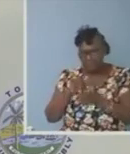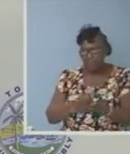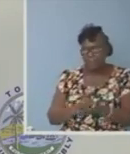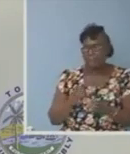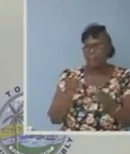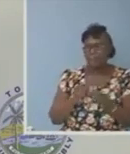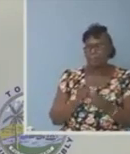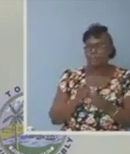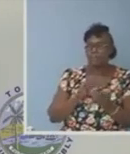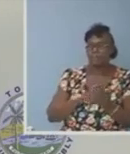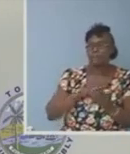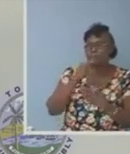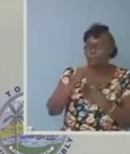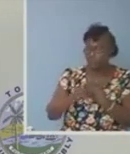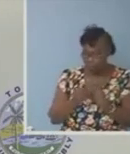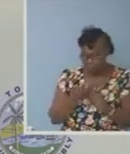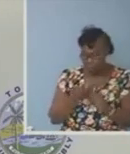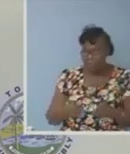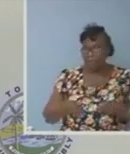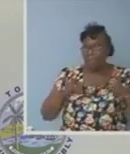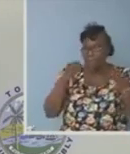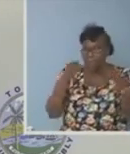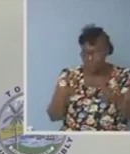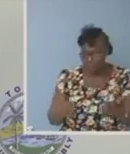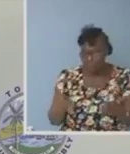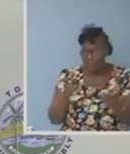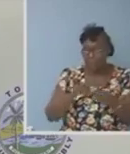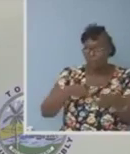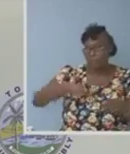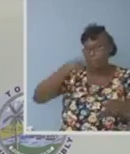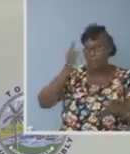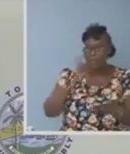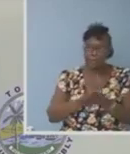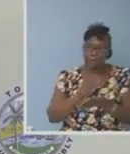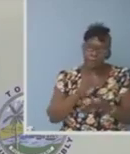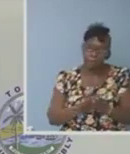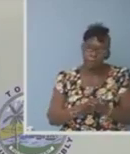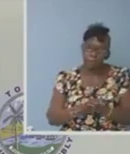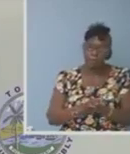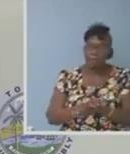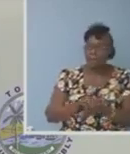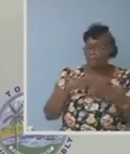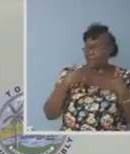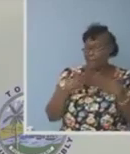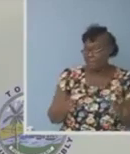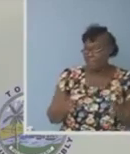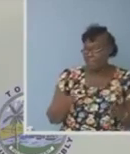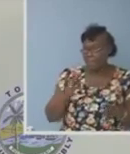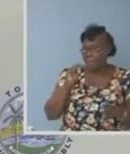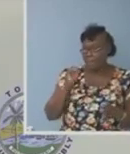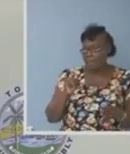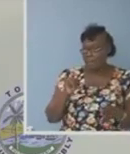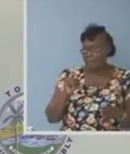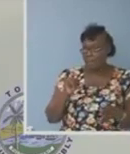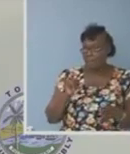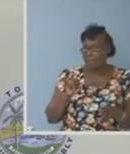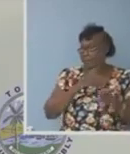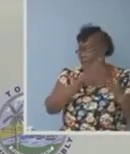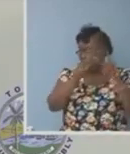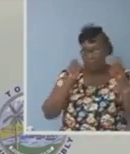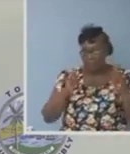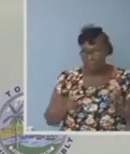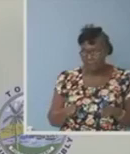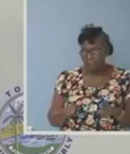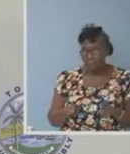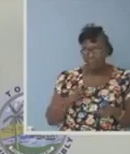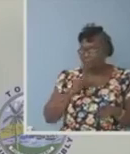projects have been submitted already, and most high schools have done their midterm examinations, so parents do not be overly worried